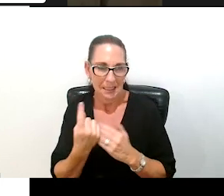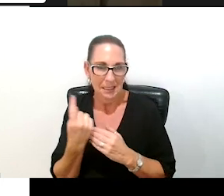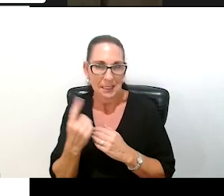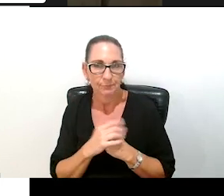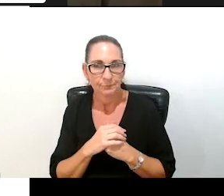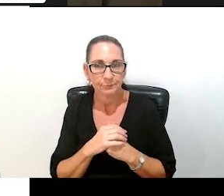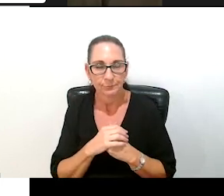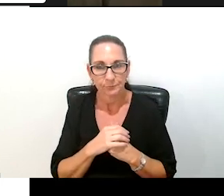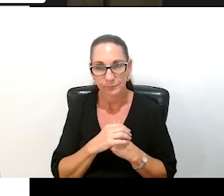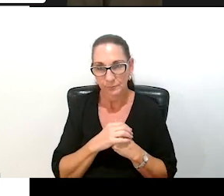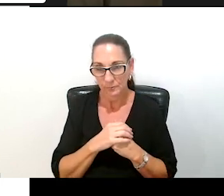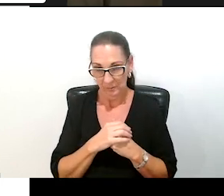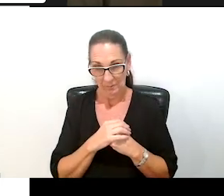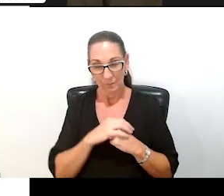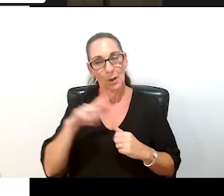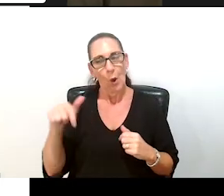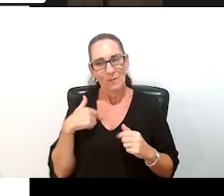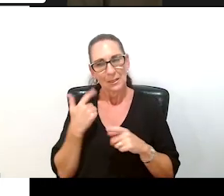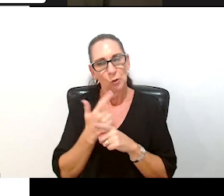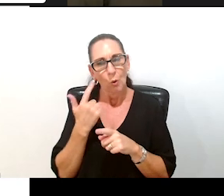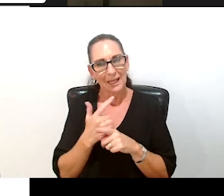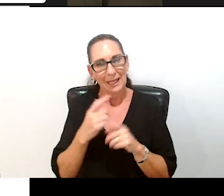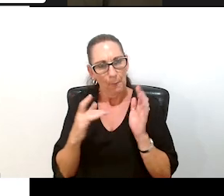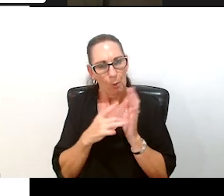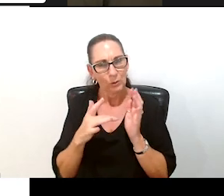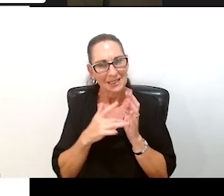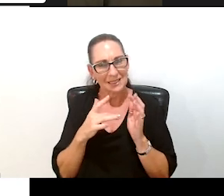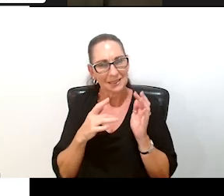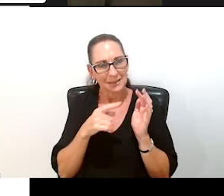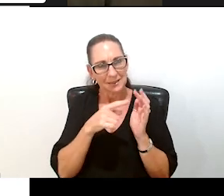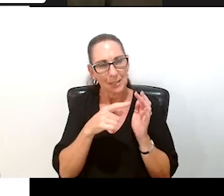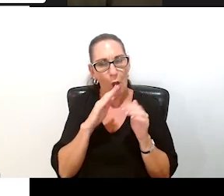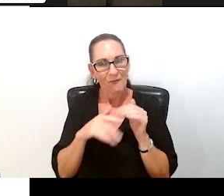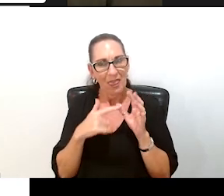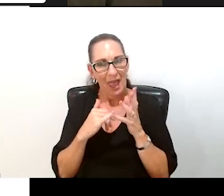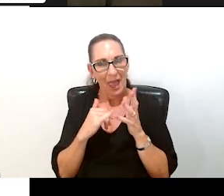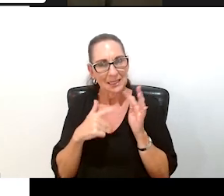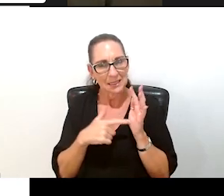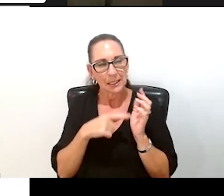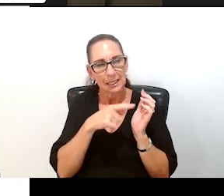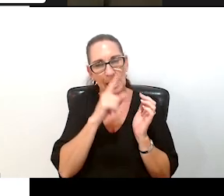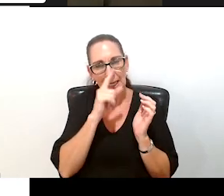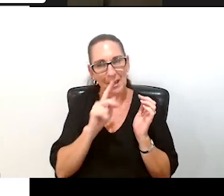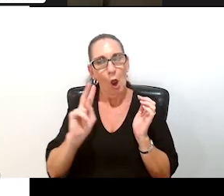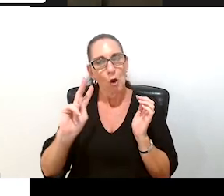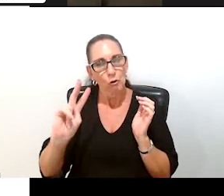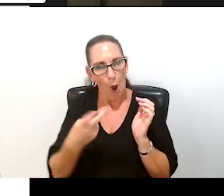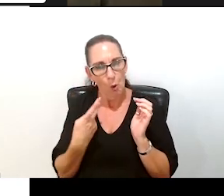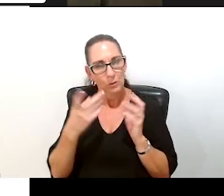And as we've been talking about, a really important feature of the asset is the way it's co-governed with people with